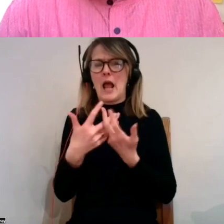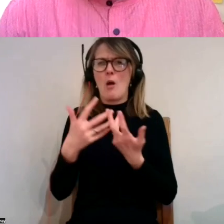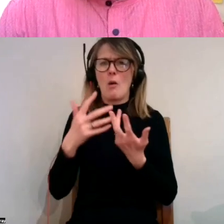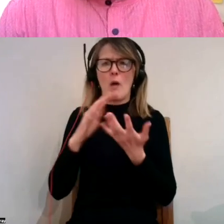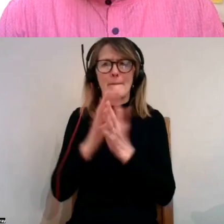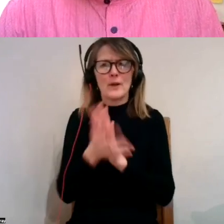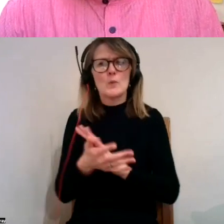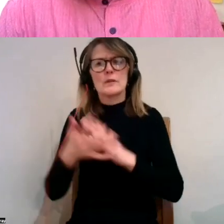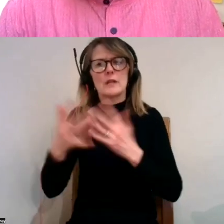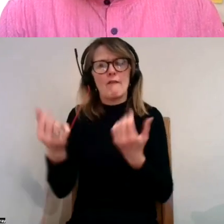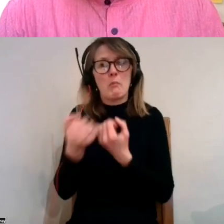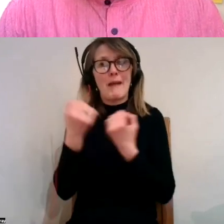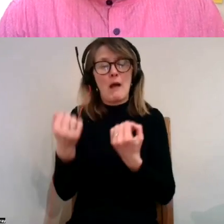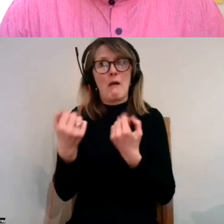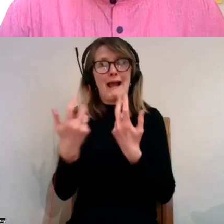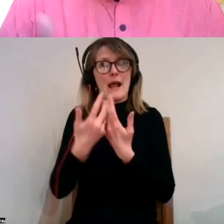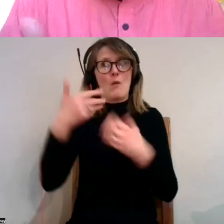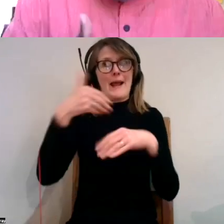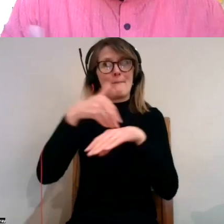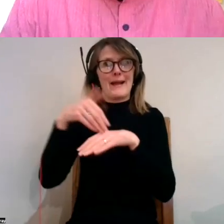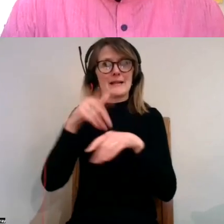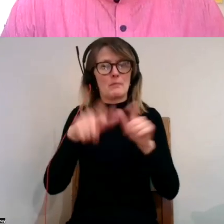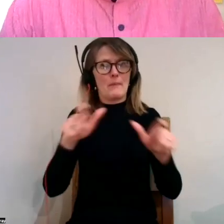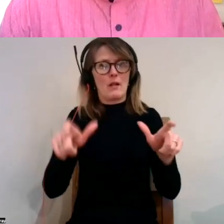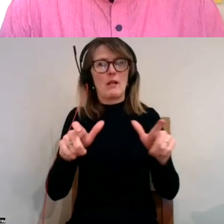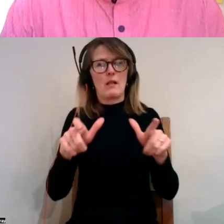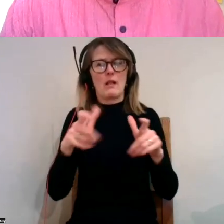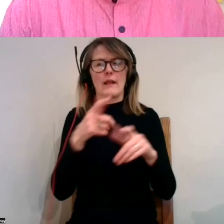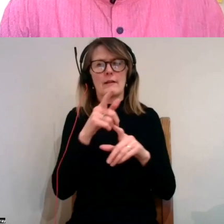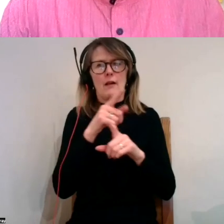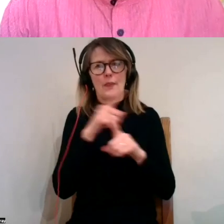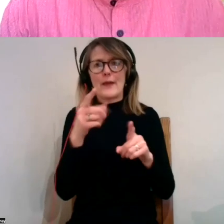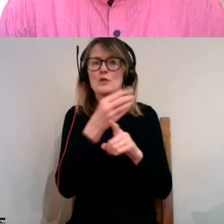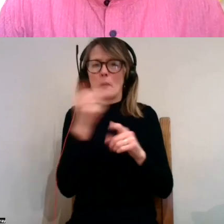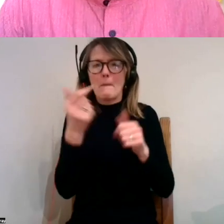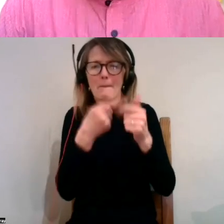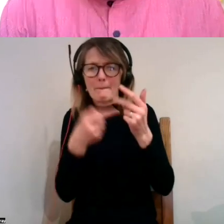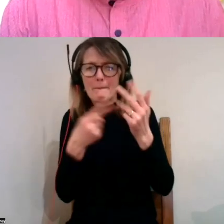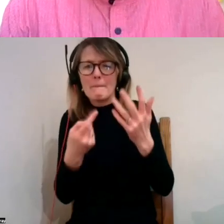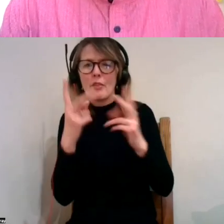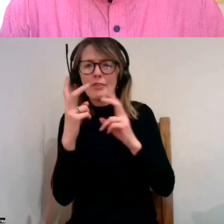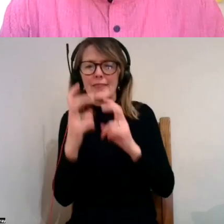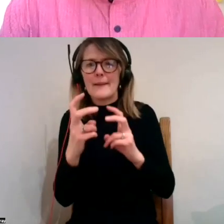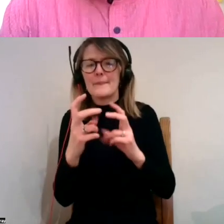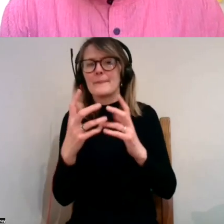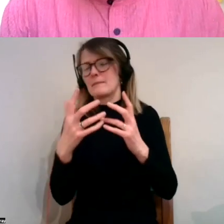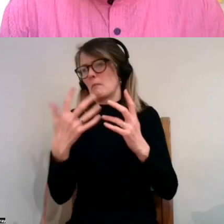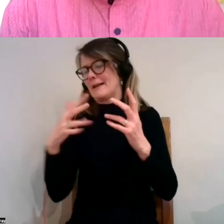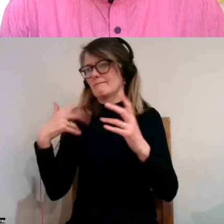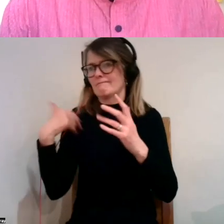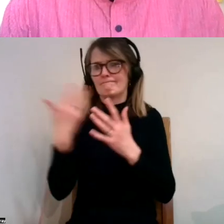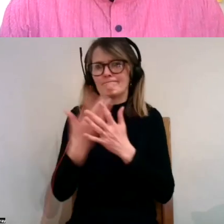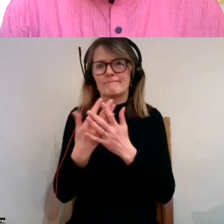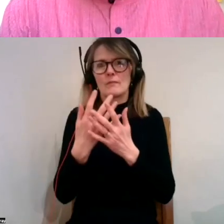of power. So these have been some of the themes that we have been looking in the past. And for those who